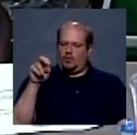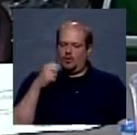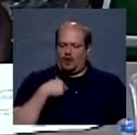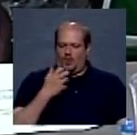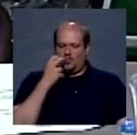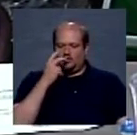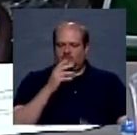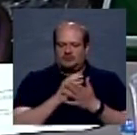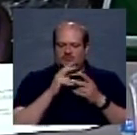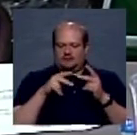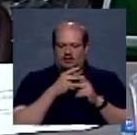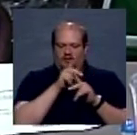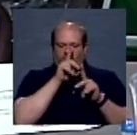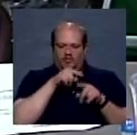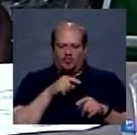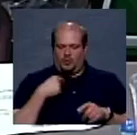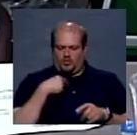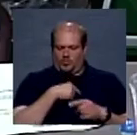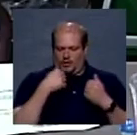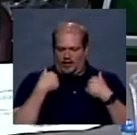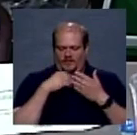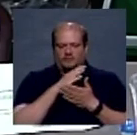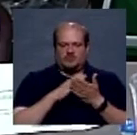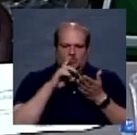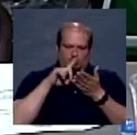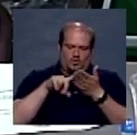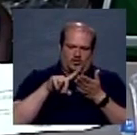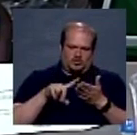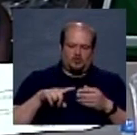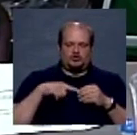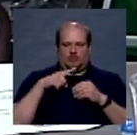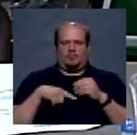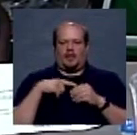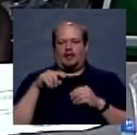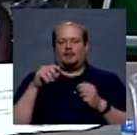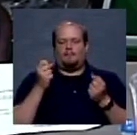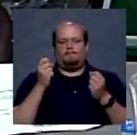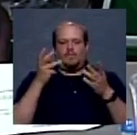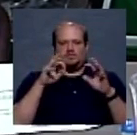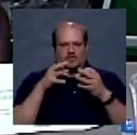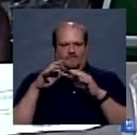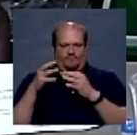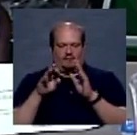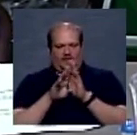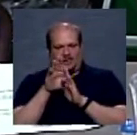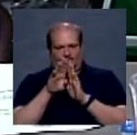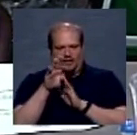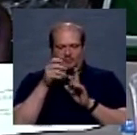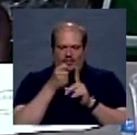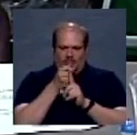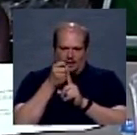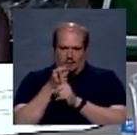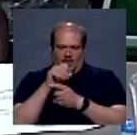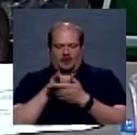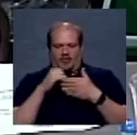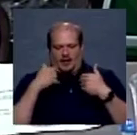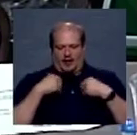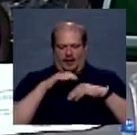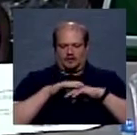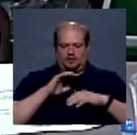some type of report where we have done some research on multifamily development and the impact that it has on